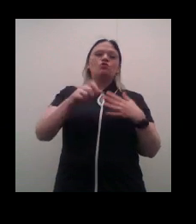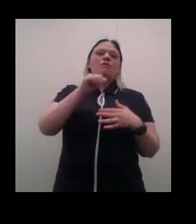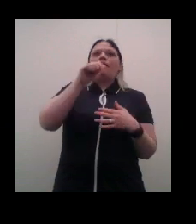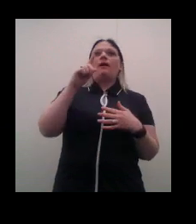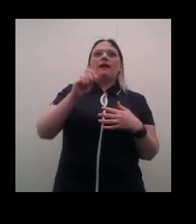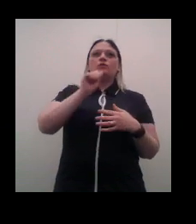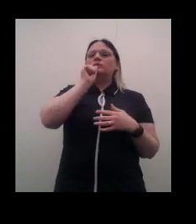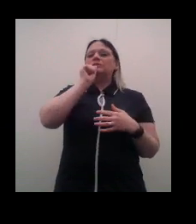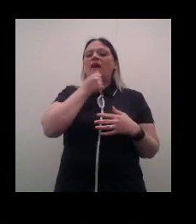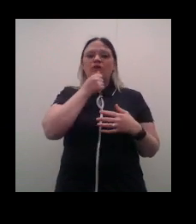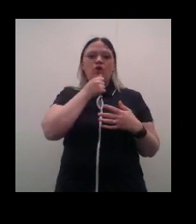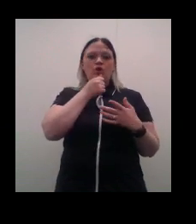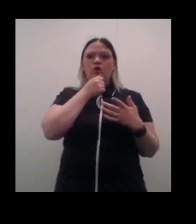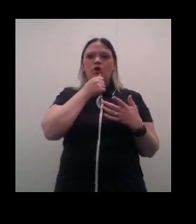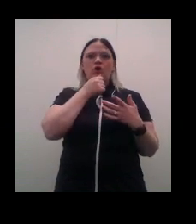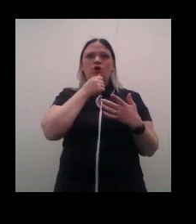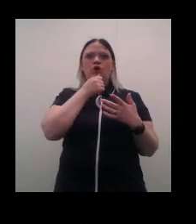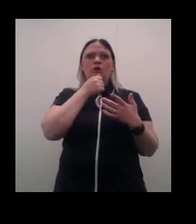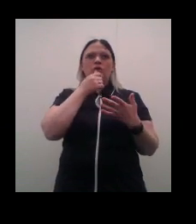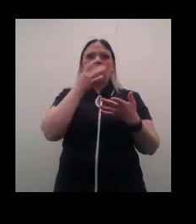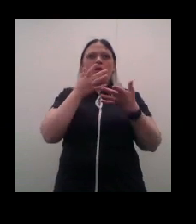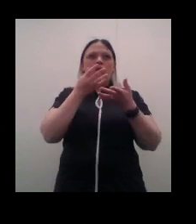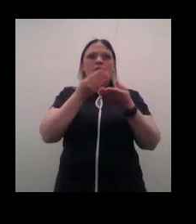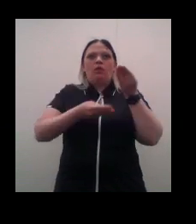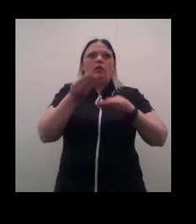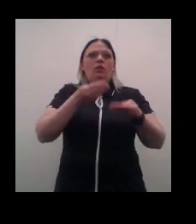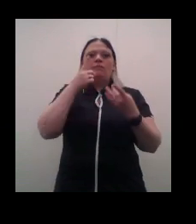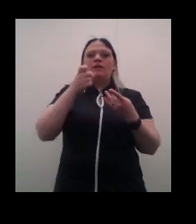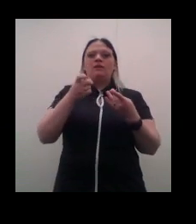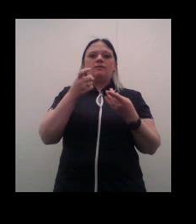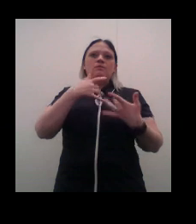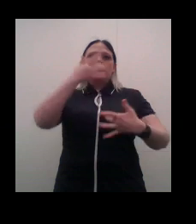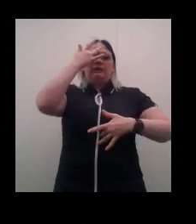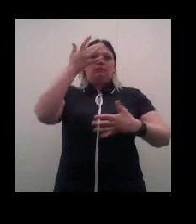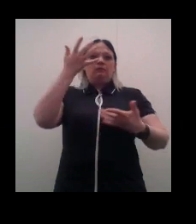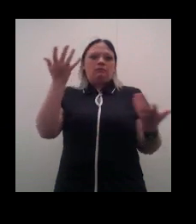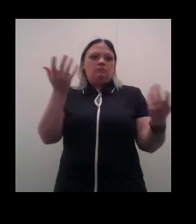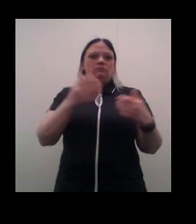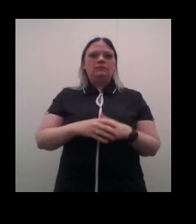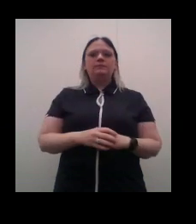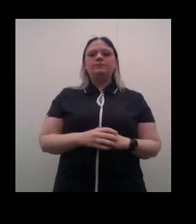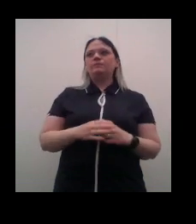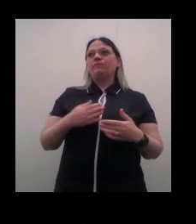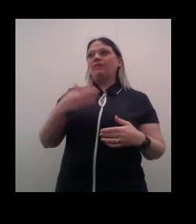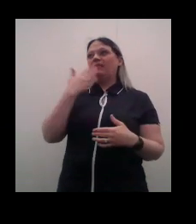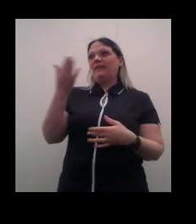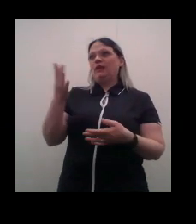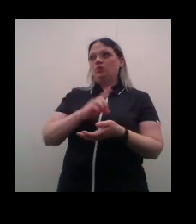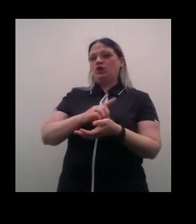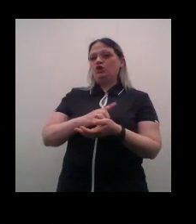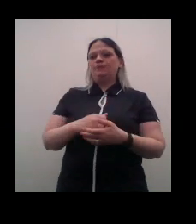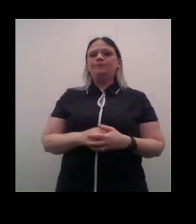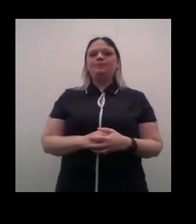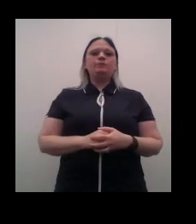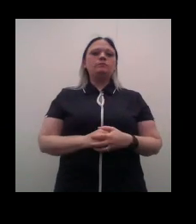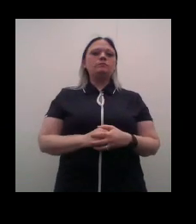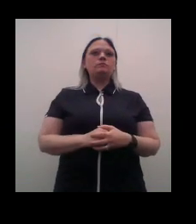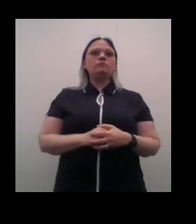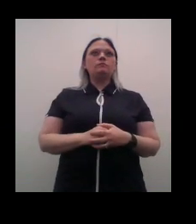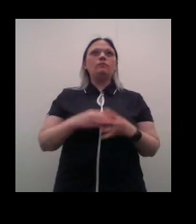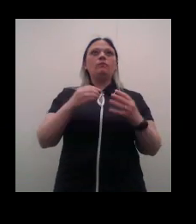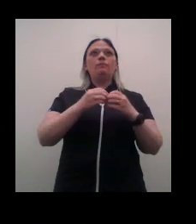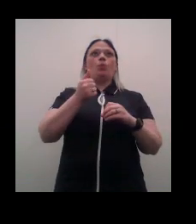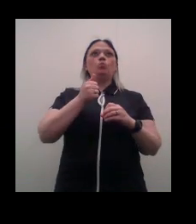have to suffer because you are out for sick leave. Thank you, Doctor. The latest update on